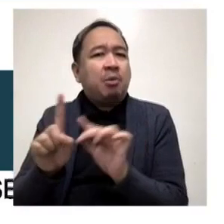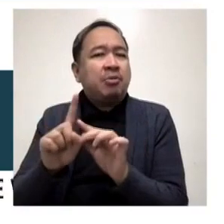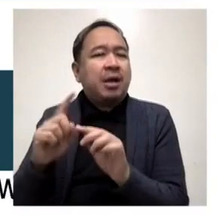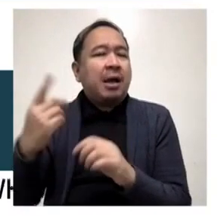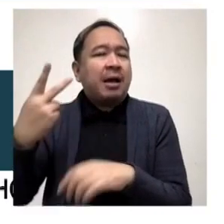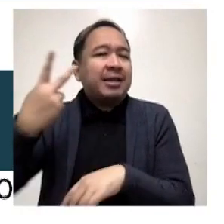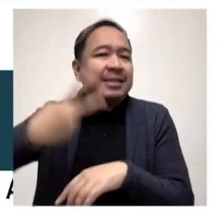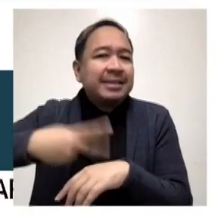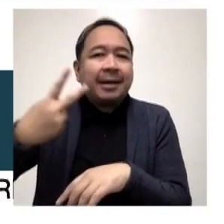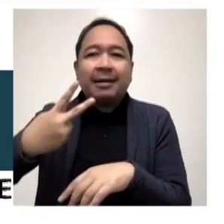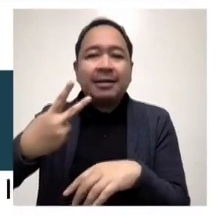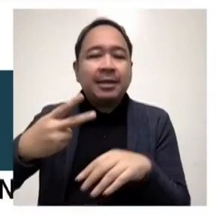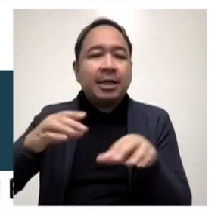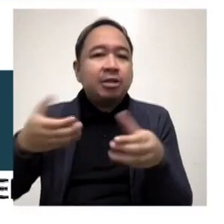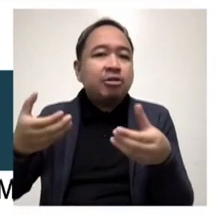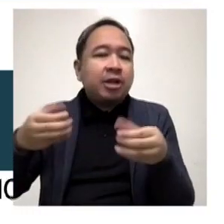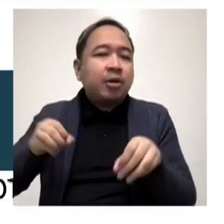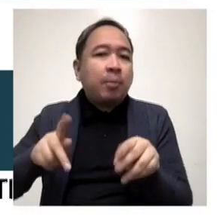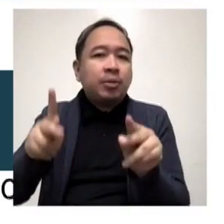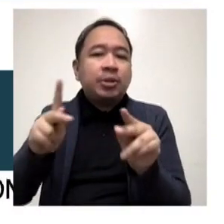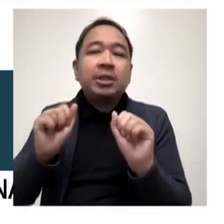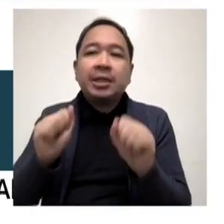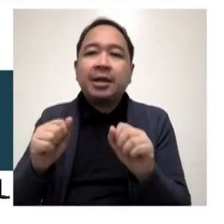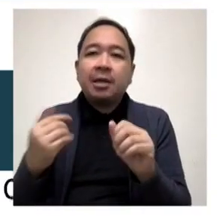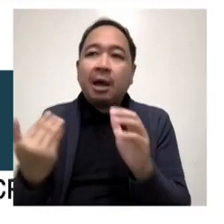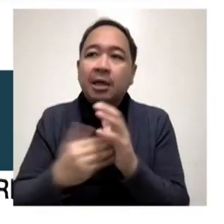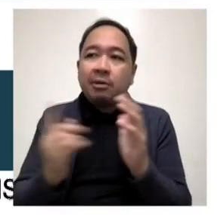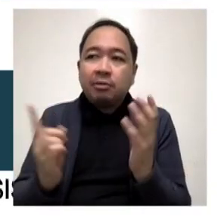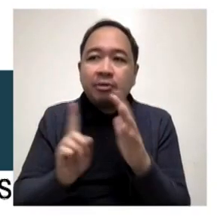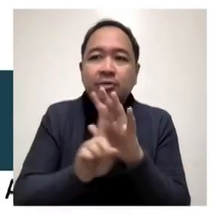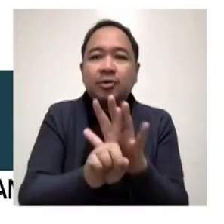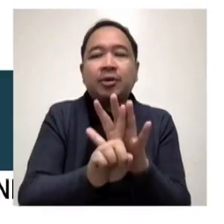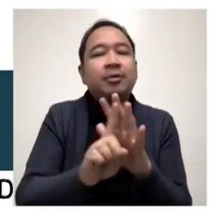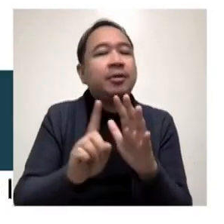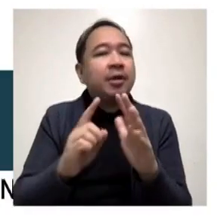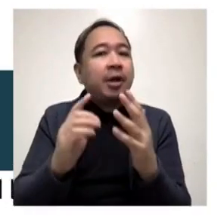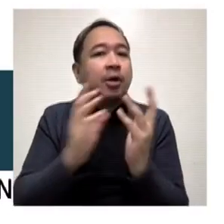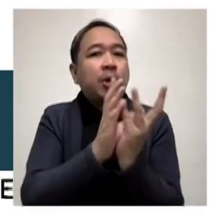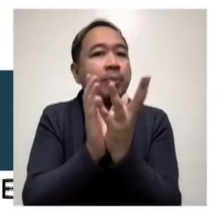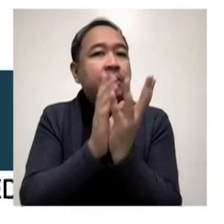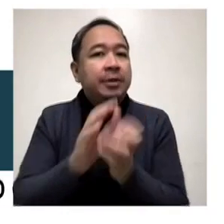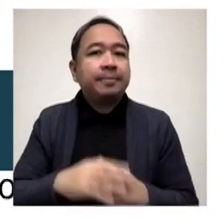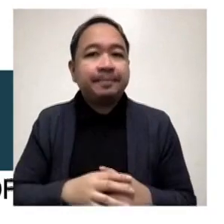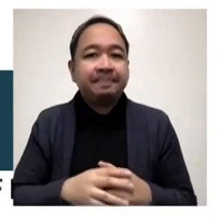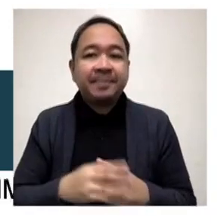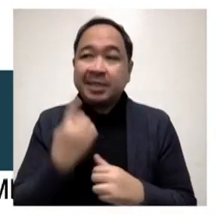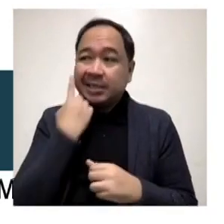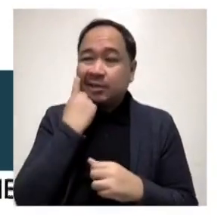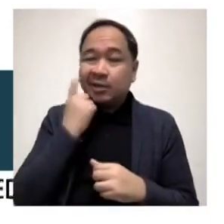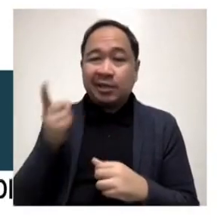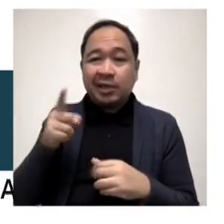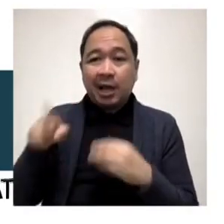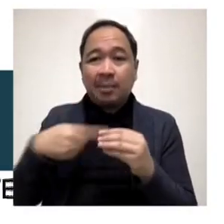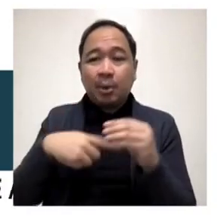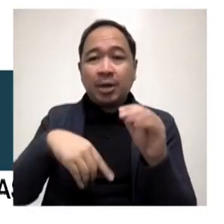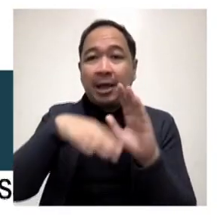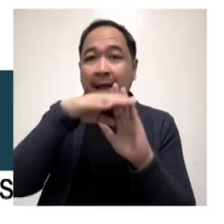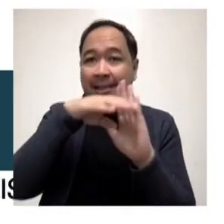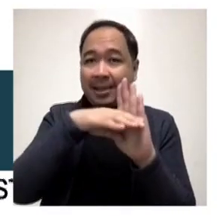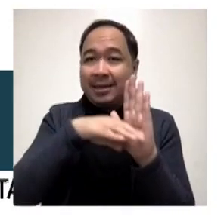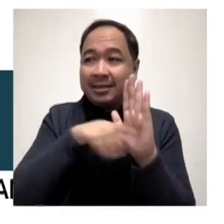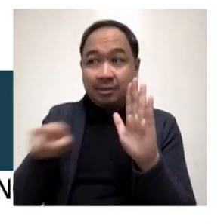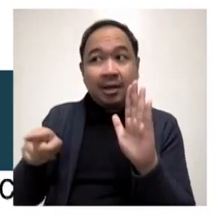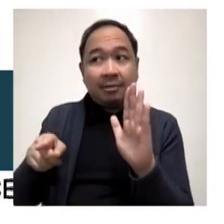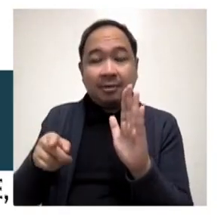to reintegrate themselves into the community. Let's go back to the list that was mentioned a while ago. You said you're not part of that list,